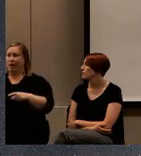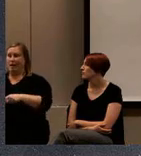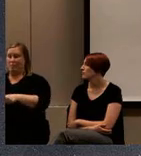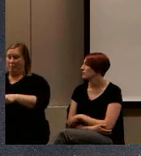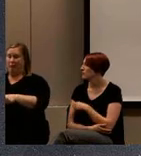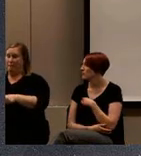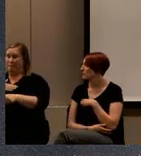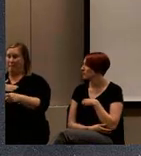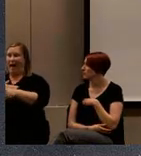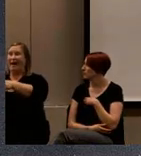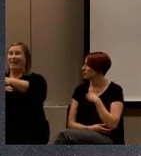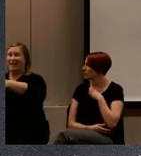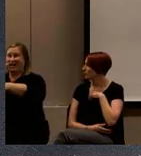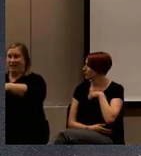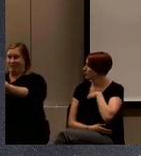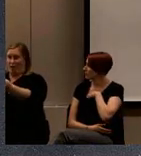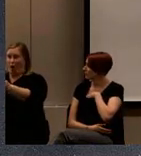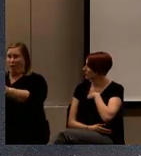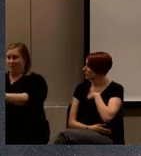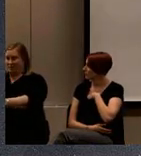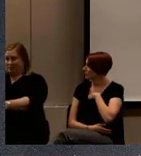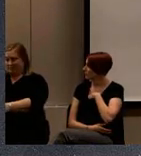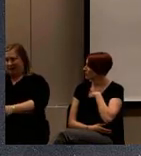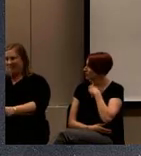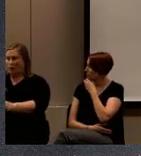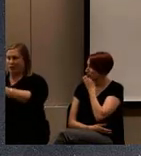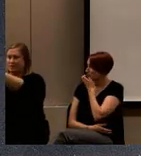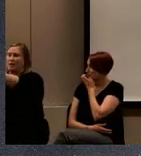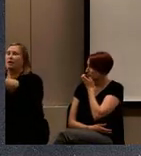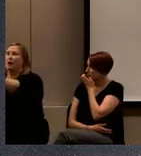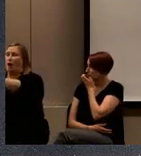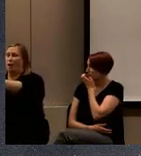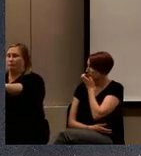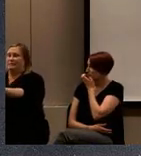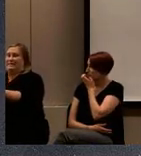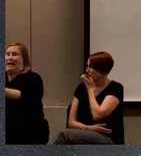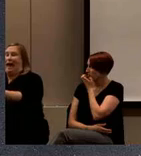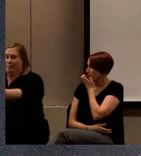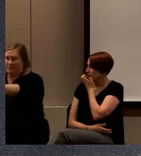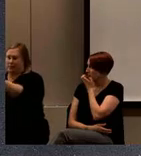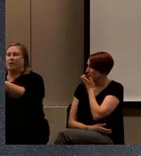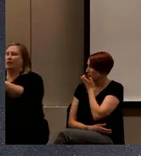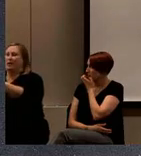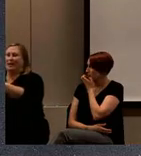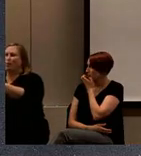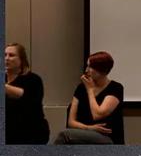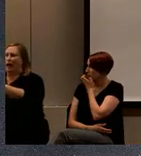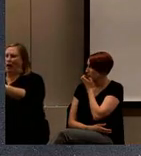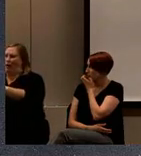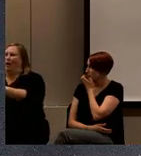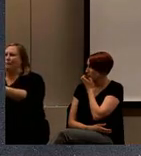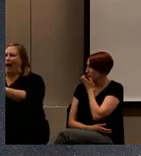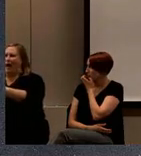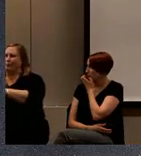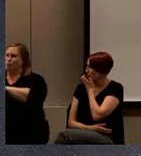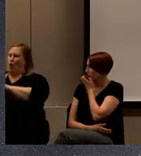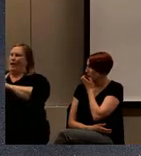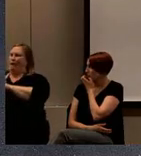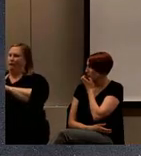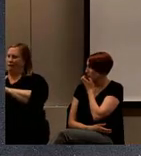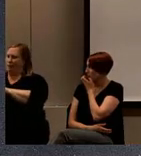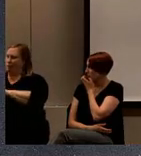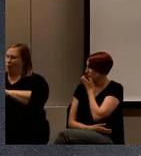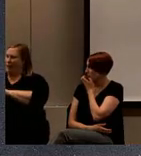is if the vehicle in front of you applies its brakes and stops, it will not apply your brakes. All it can do is basically,